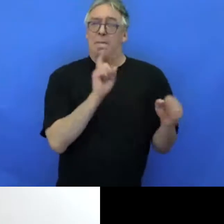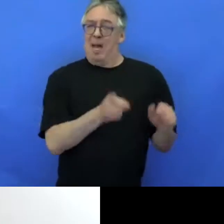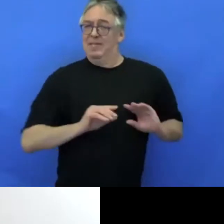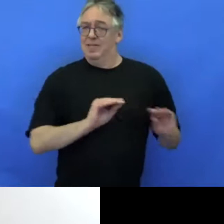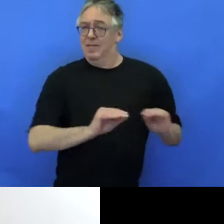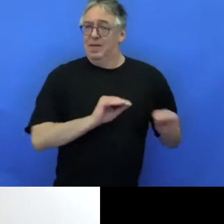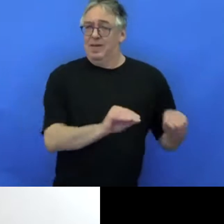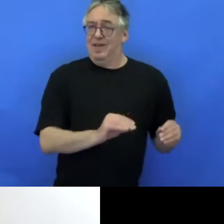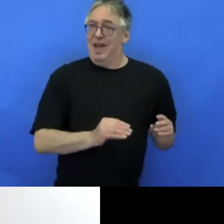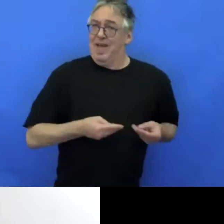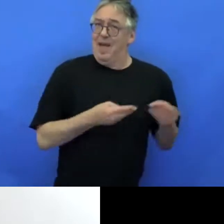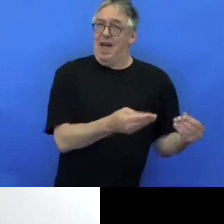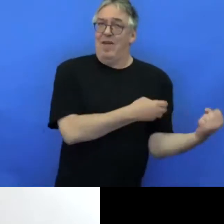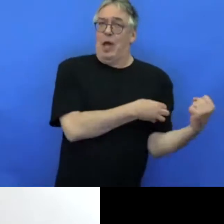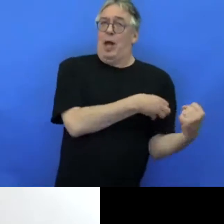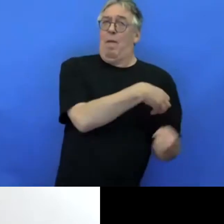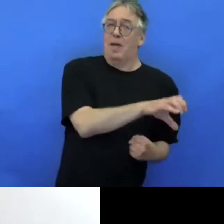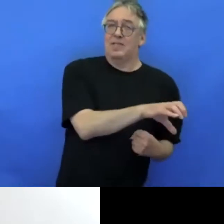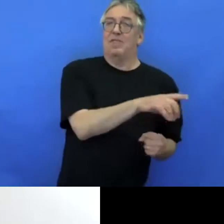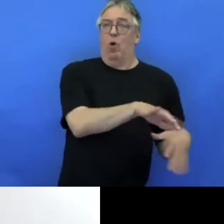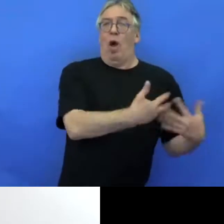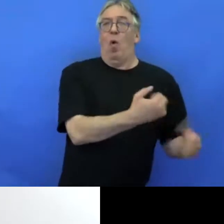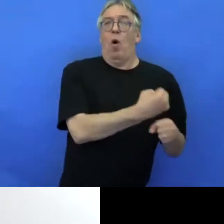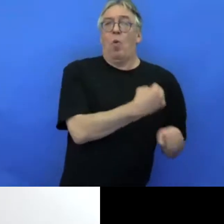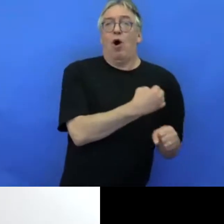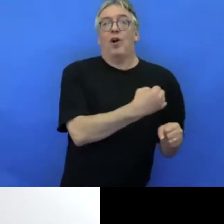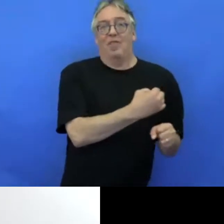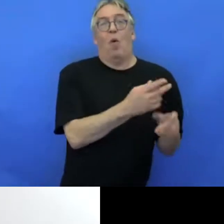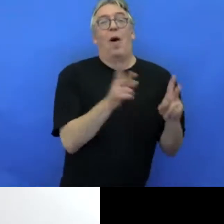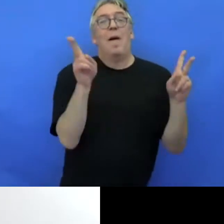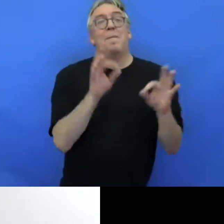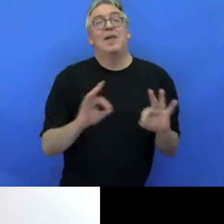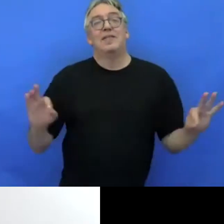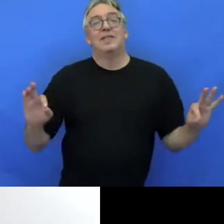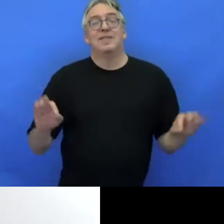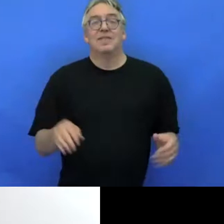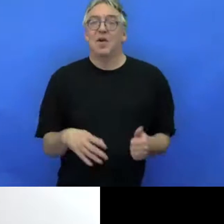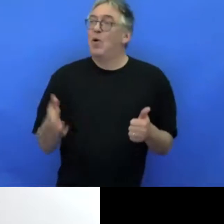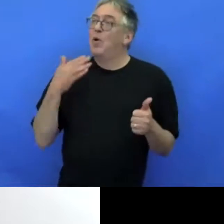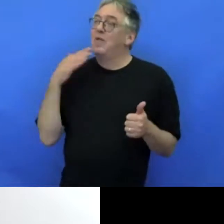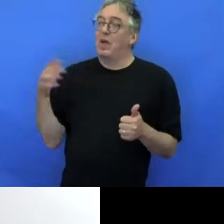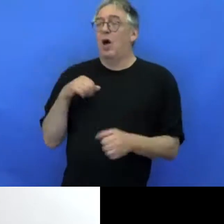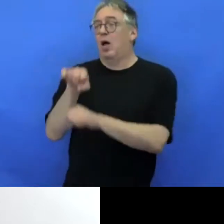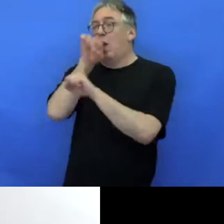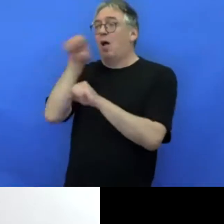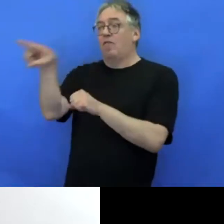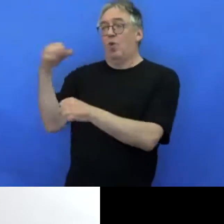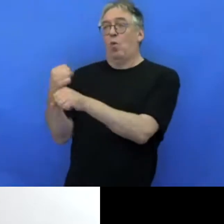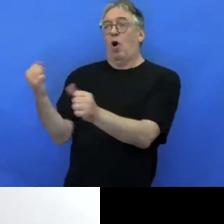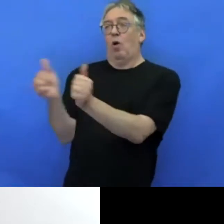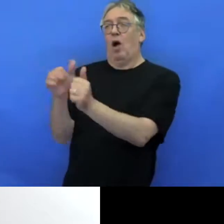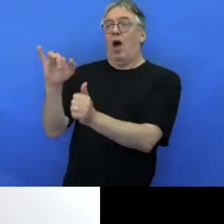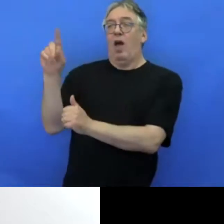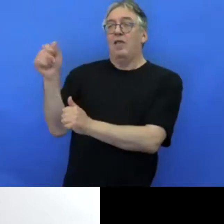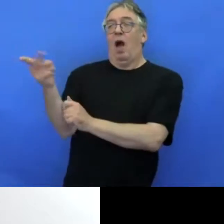key. Thank you. Thank you very much, Michael. And I love the work that you're doing with IDA. That's a very